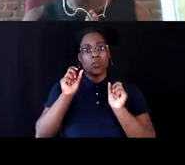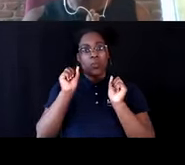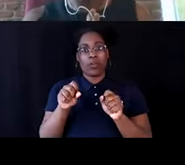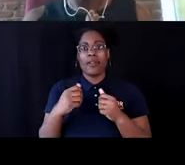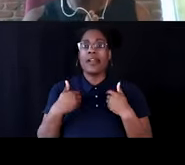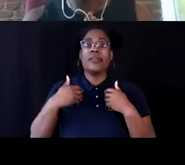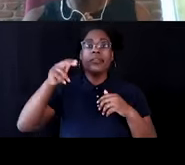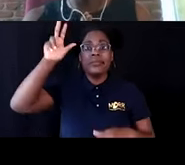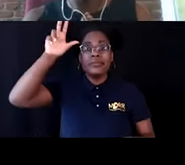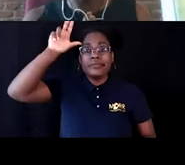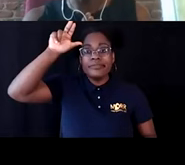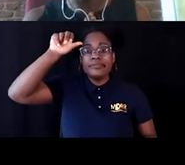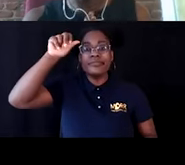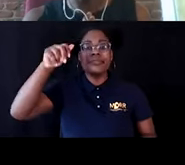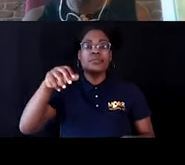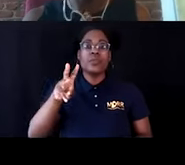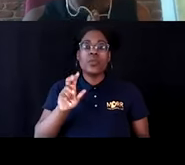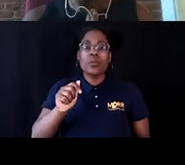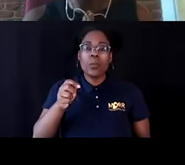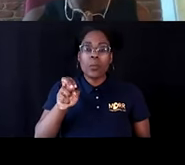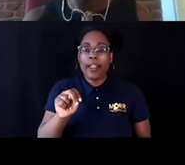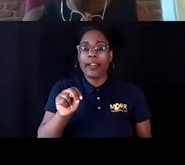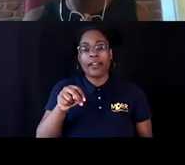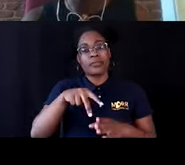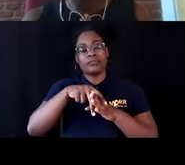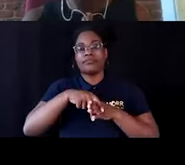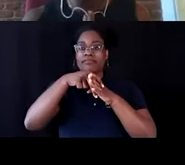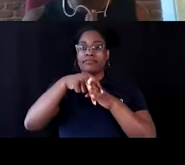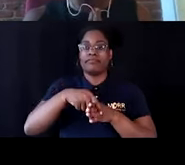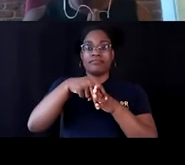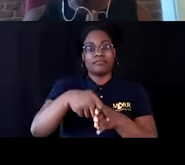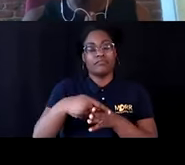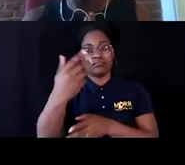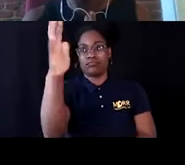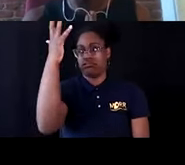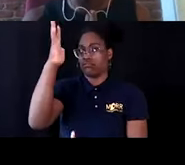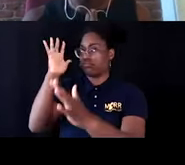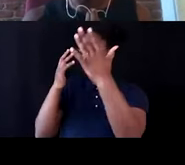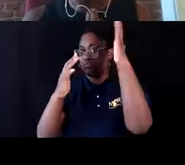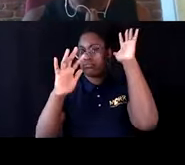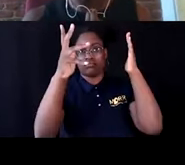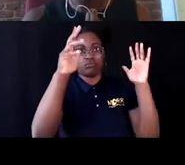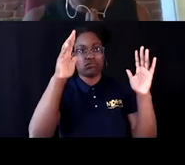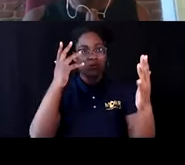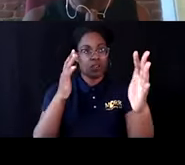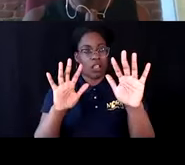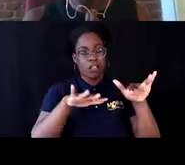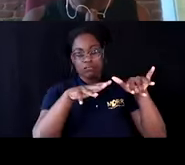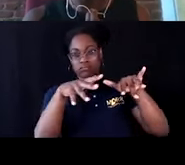horses and wagons in between trees and thought they were just in some sort of wildly beautiful,